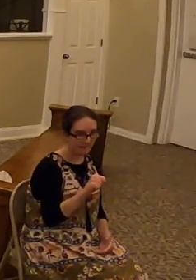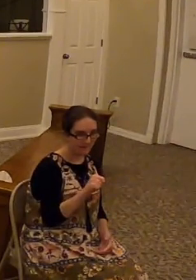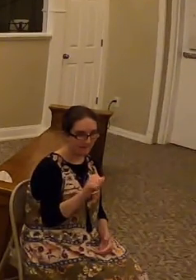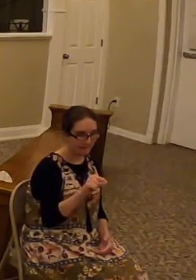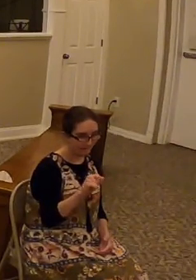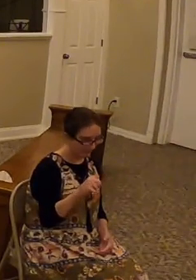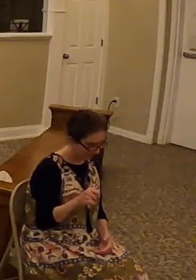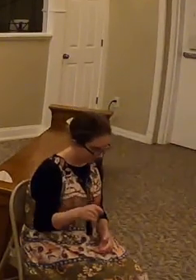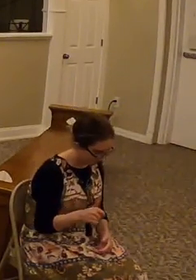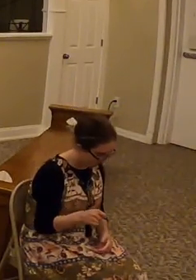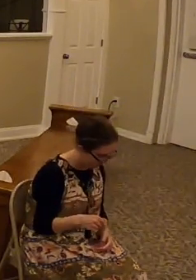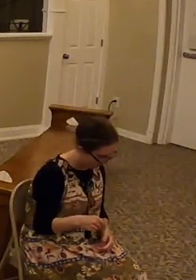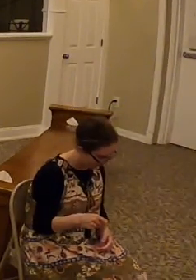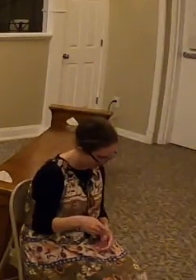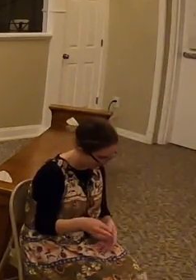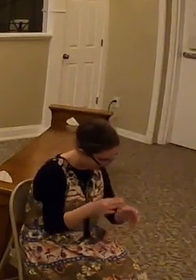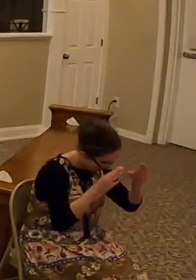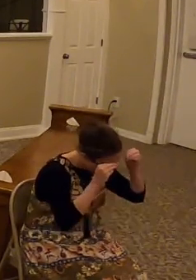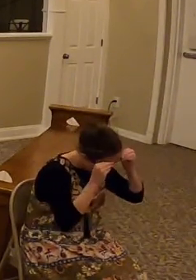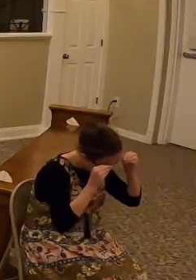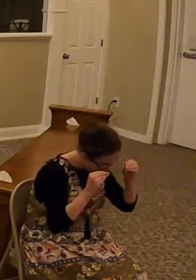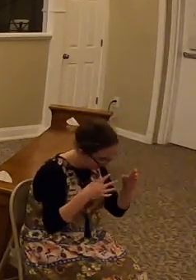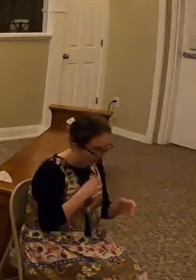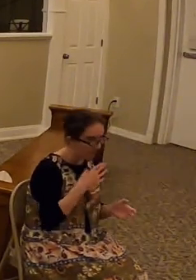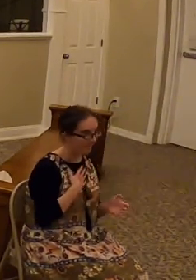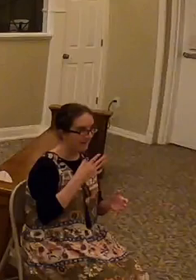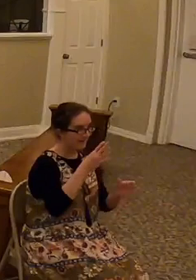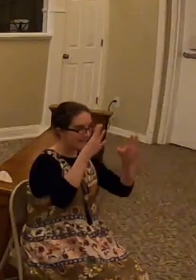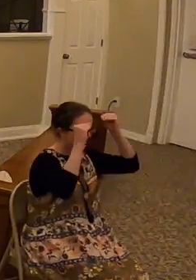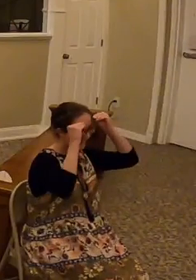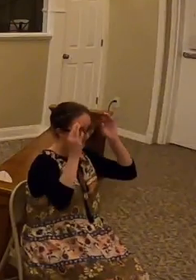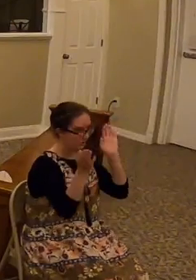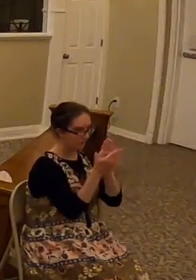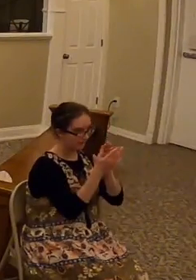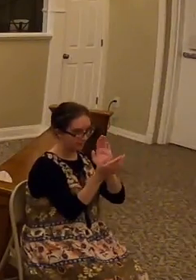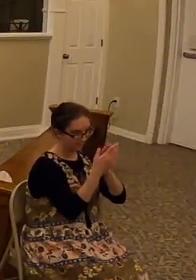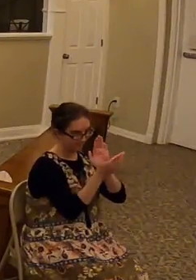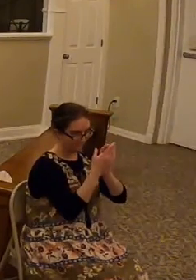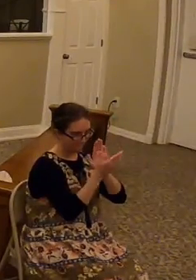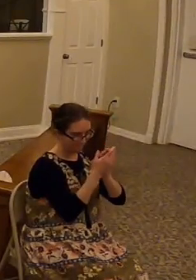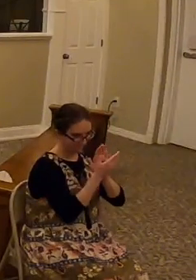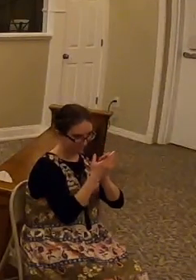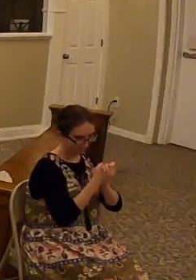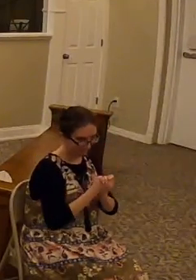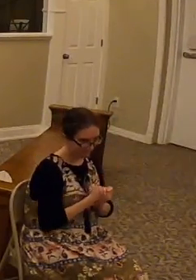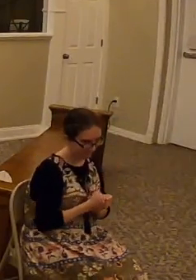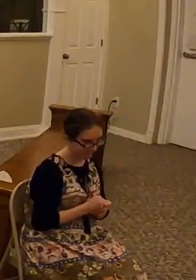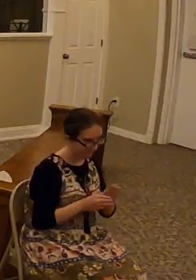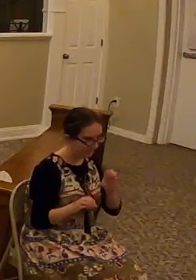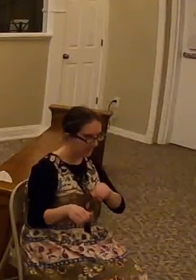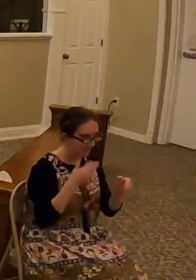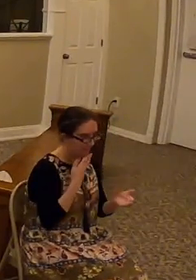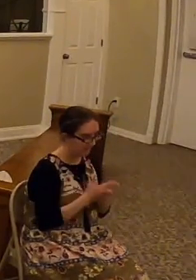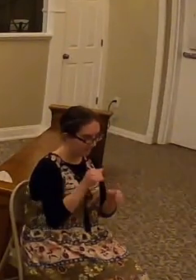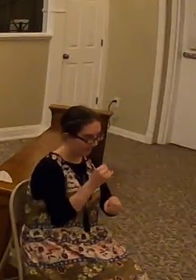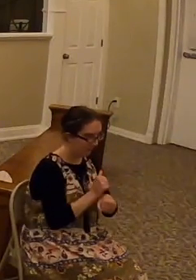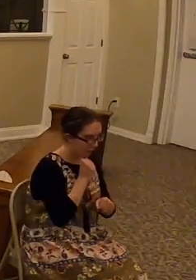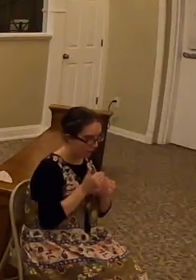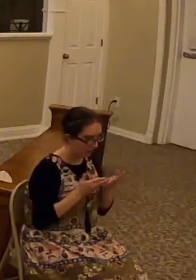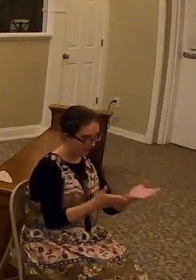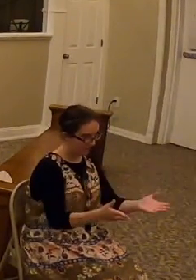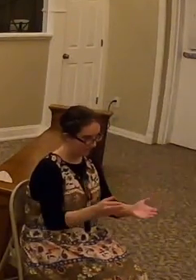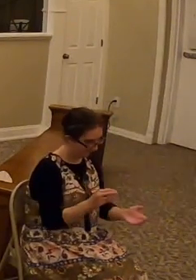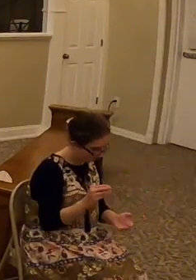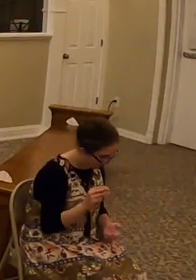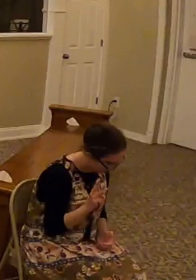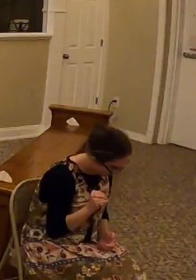Amen. Apt to teach. Hallelujah. Do y'all like my teaching? Yes, sir. All right. So I must be doing a good job. Not given to